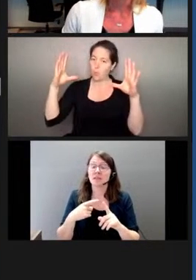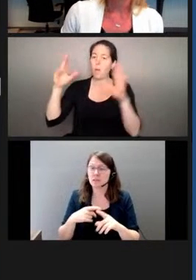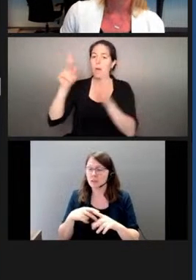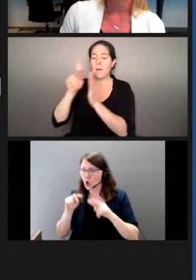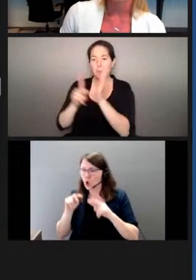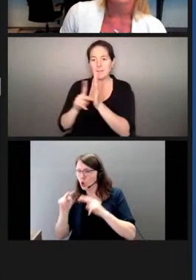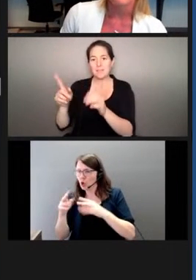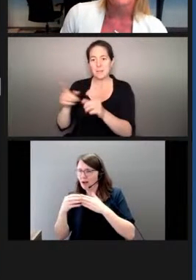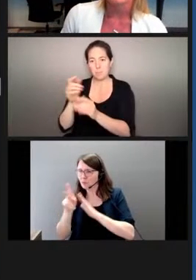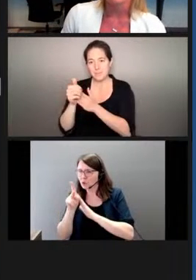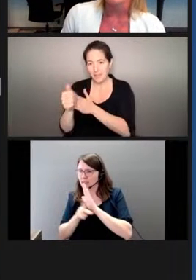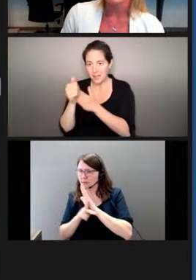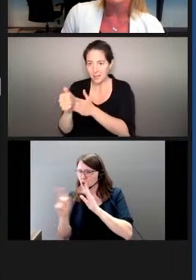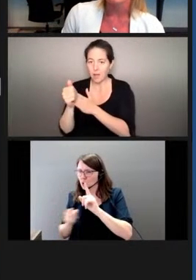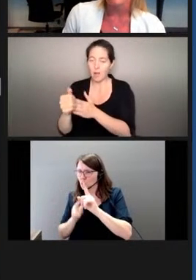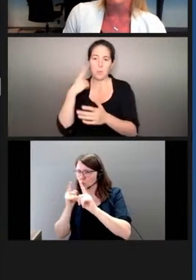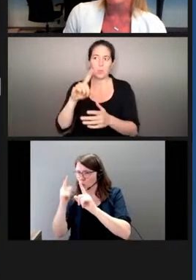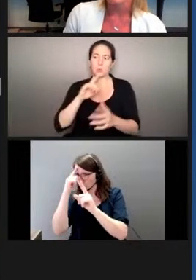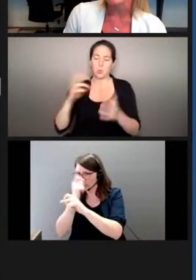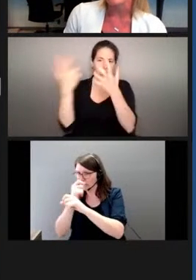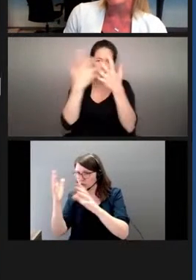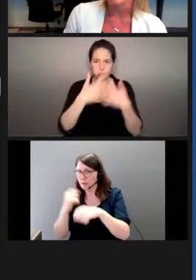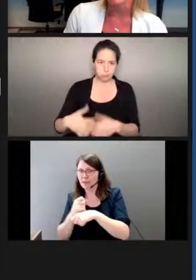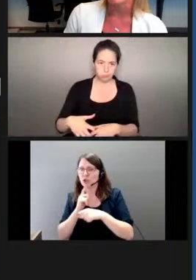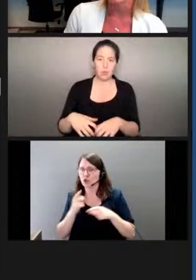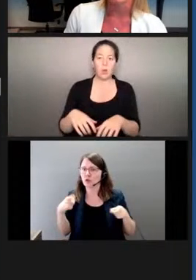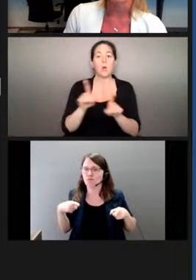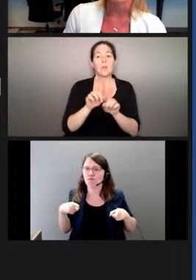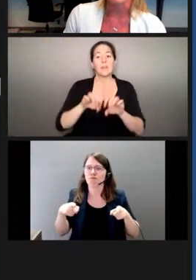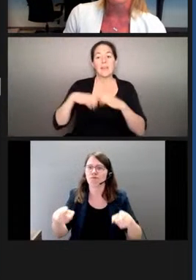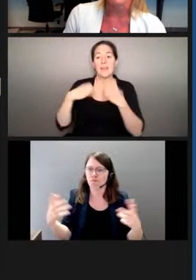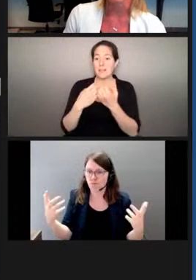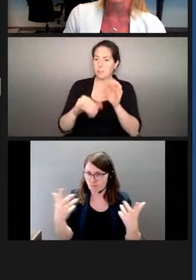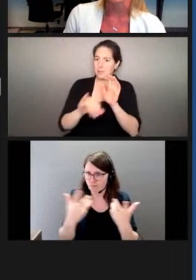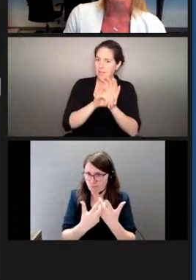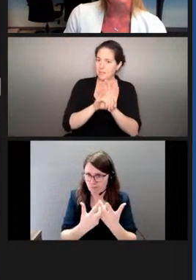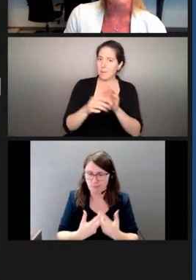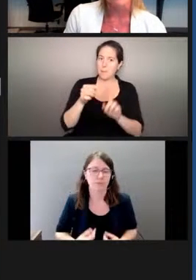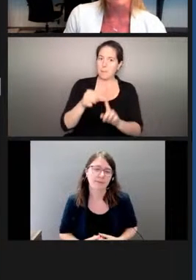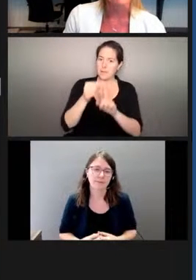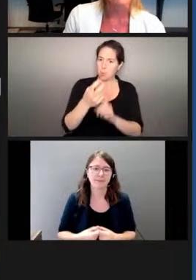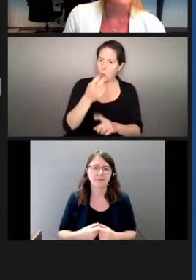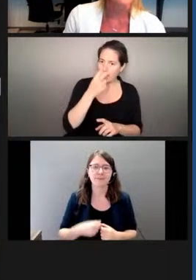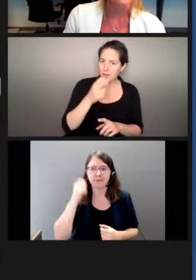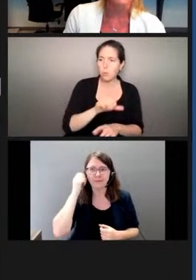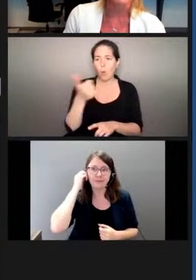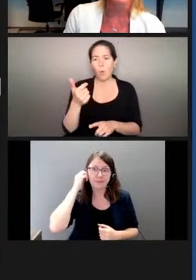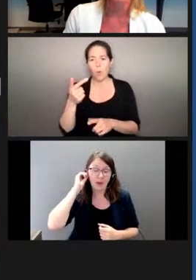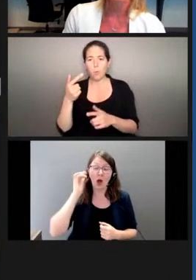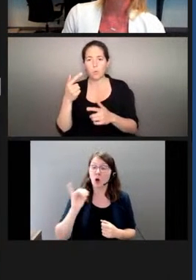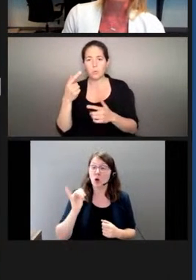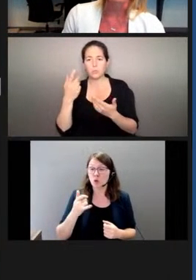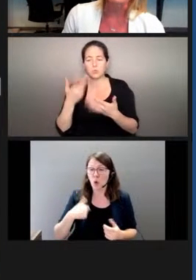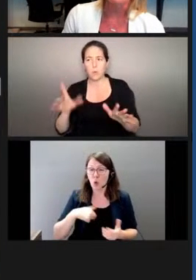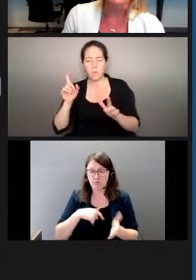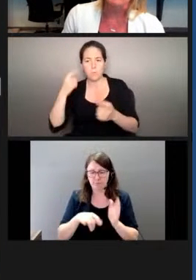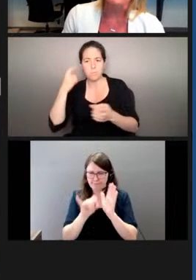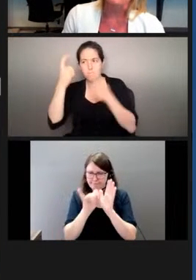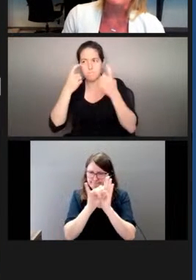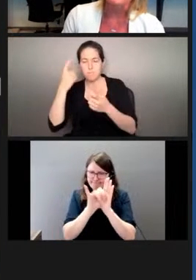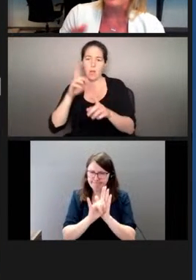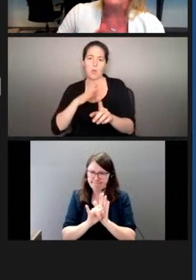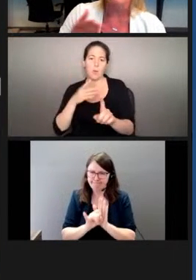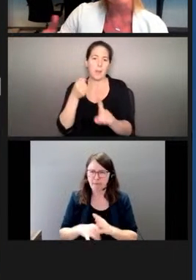The team also identified key risks and other key considerations that may impact long-term waste management in the City of Ottawa that need to